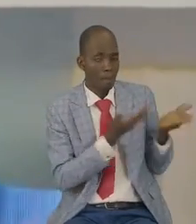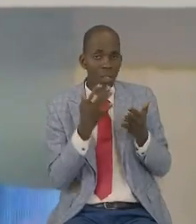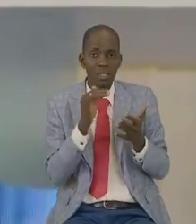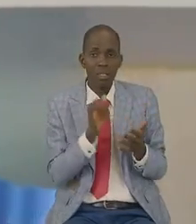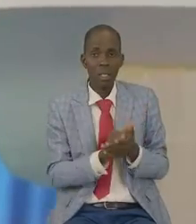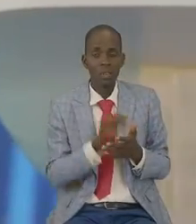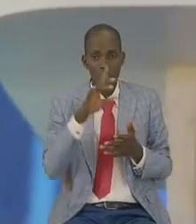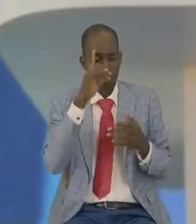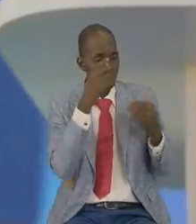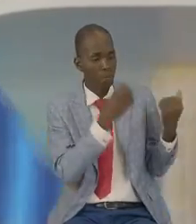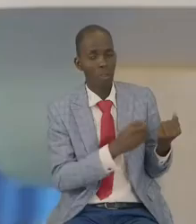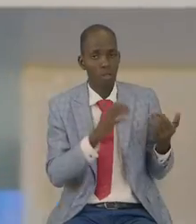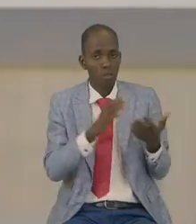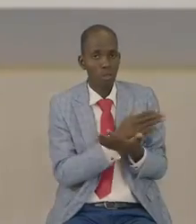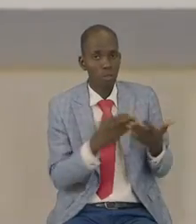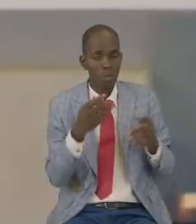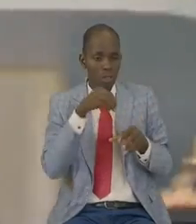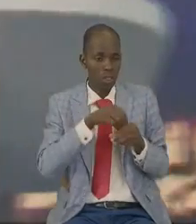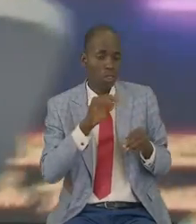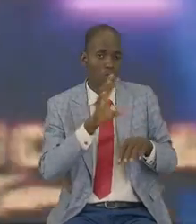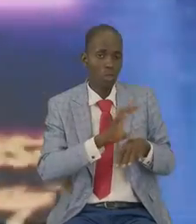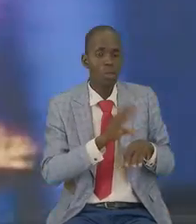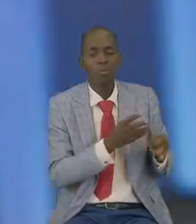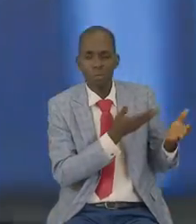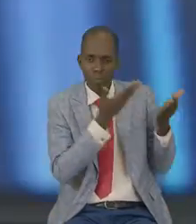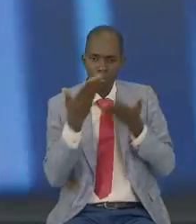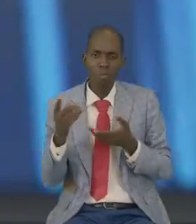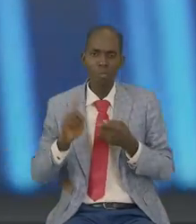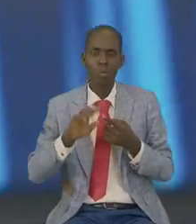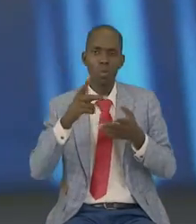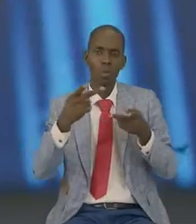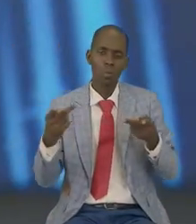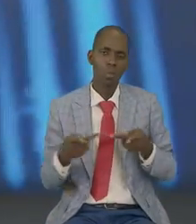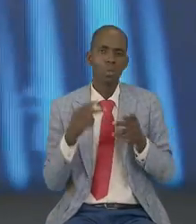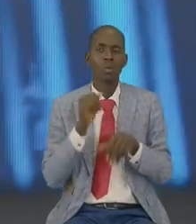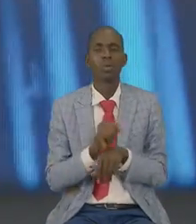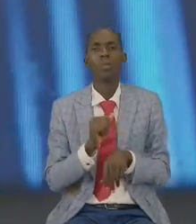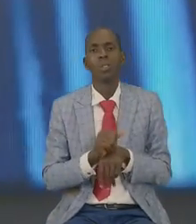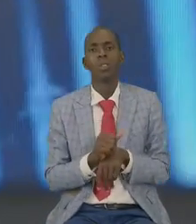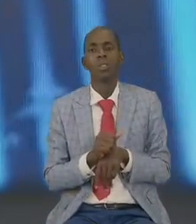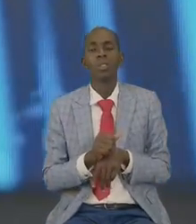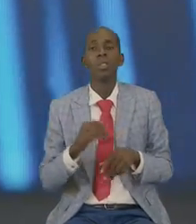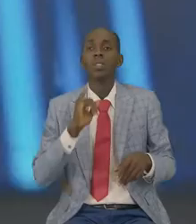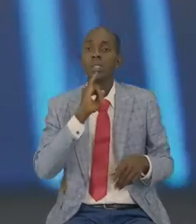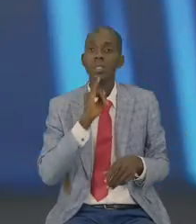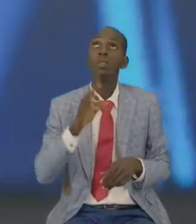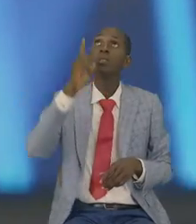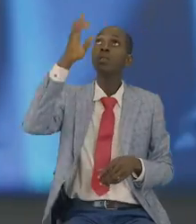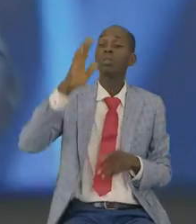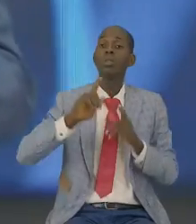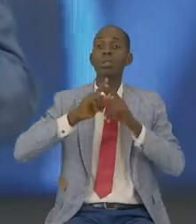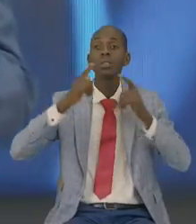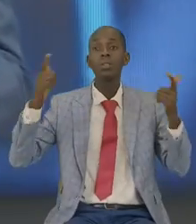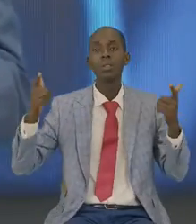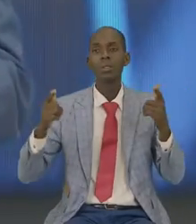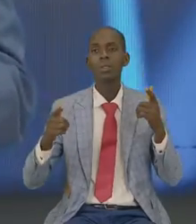you sang, take it to the place where you are there on Monday. Is God great?